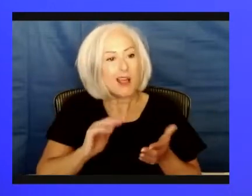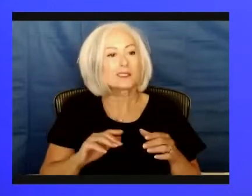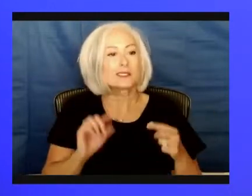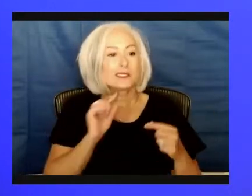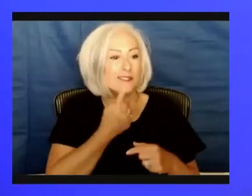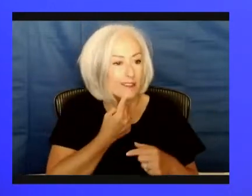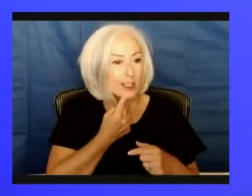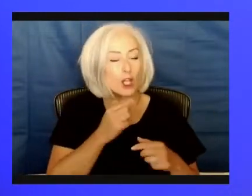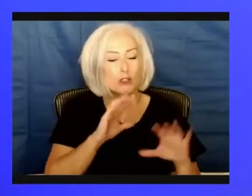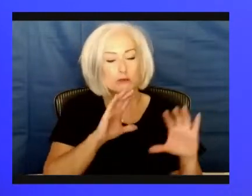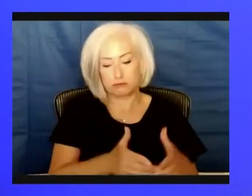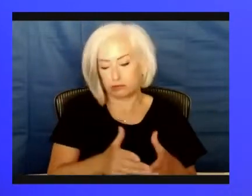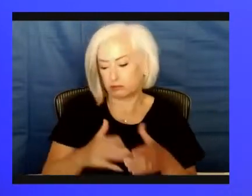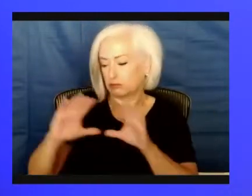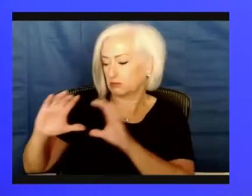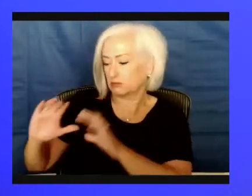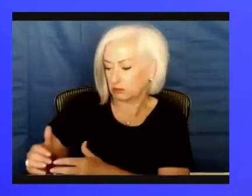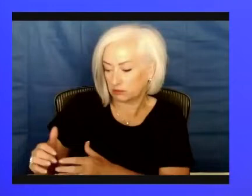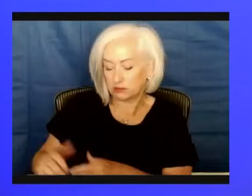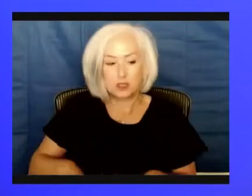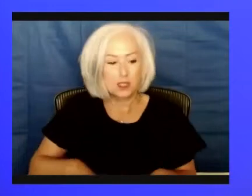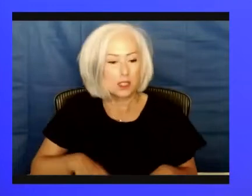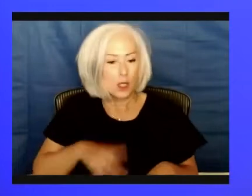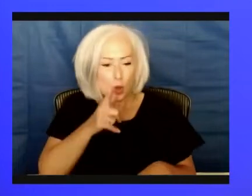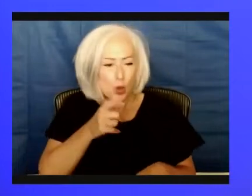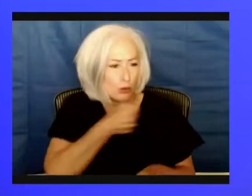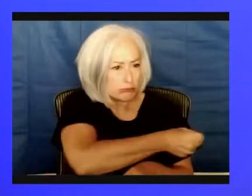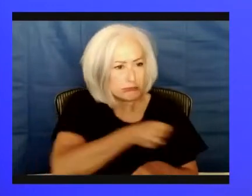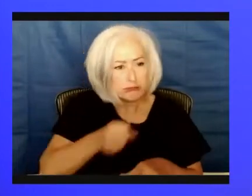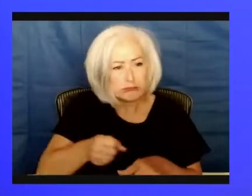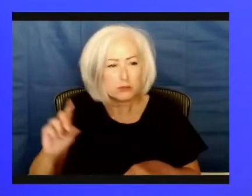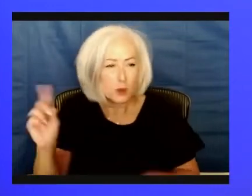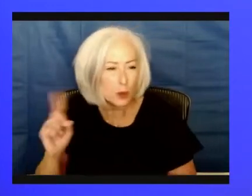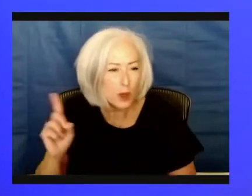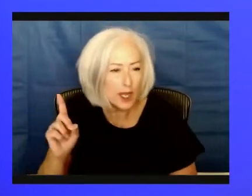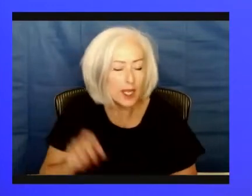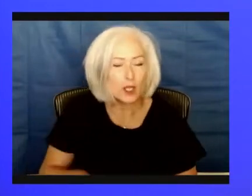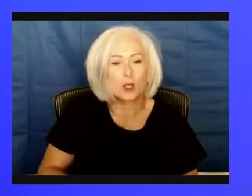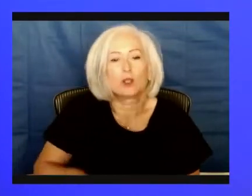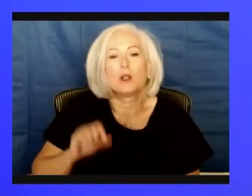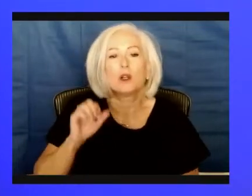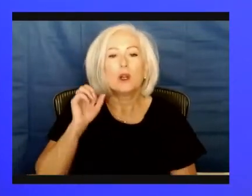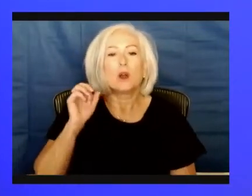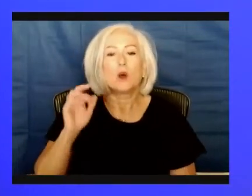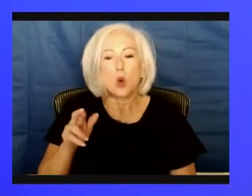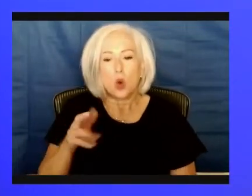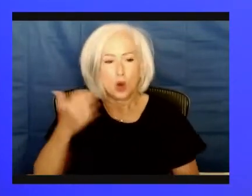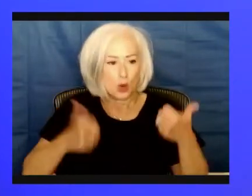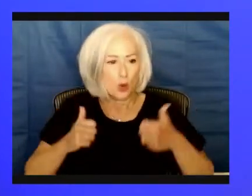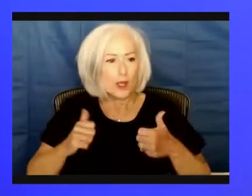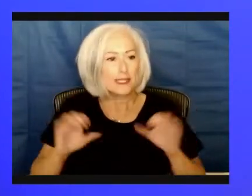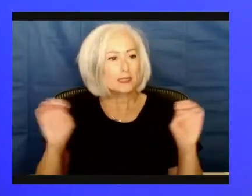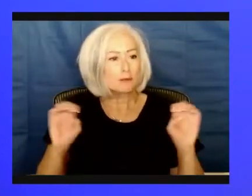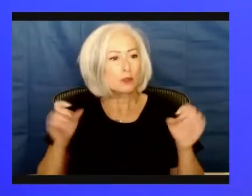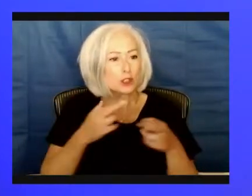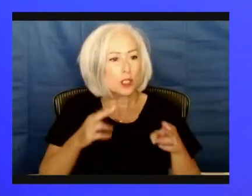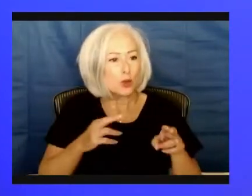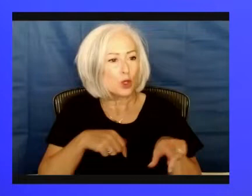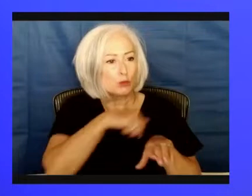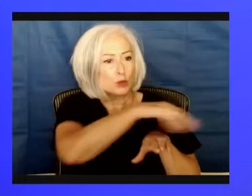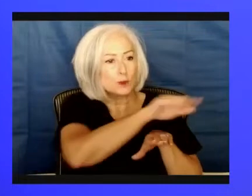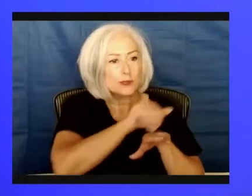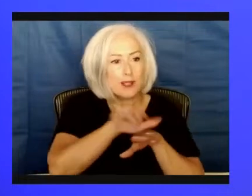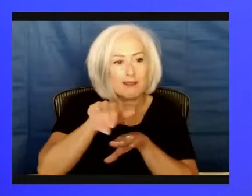keep those from having to go to an emergency department and not tax an already overwhelmed system. And that's what we're excited about our new program